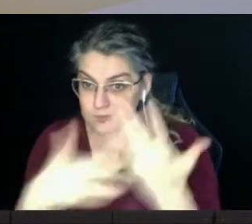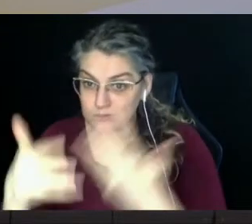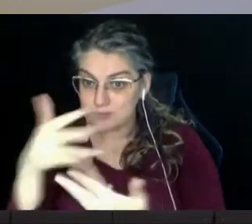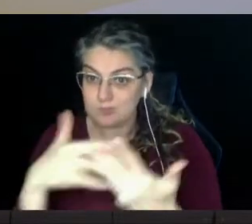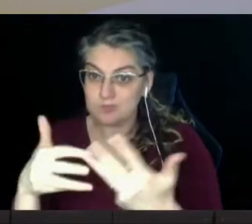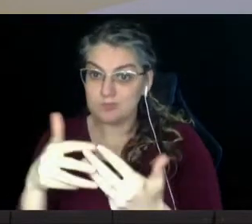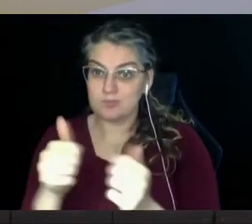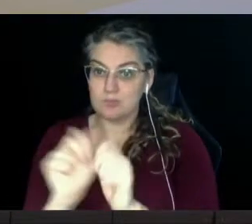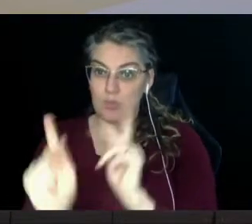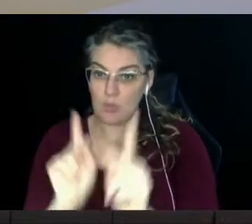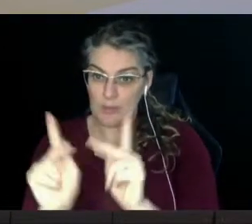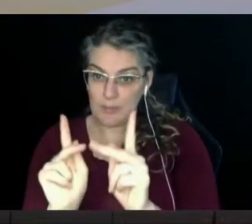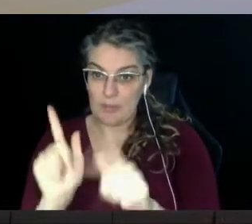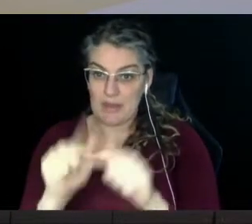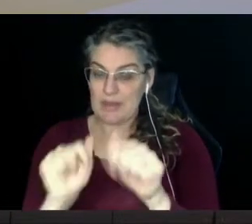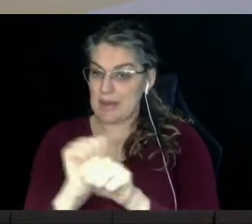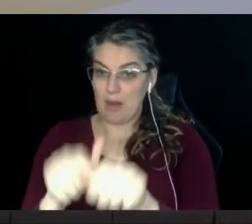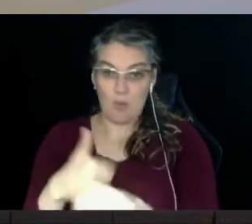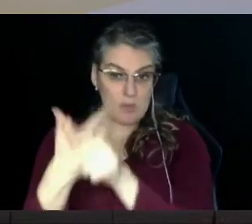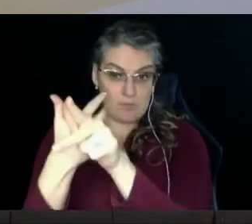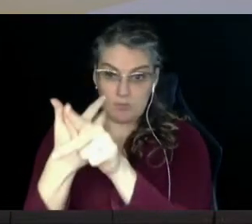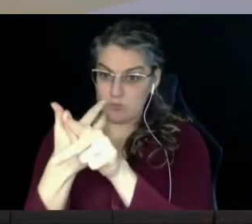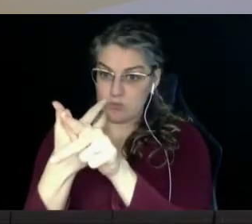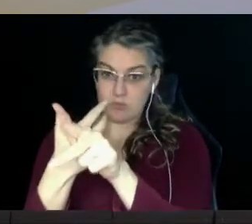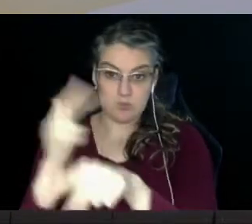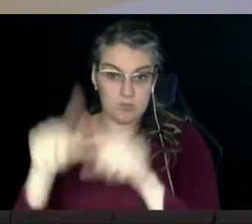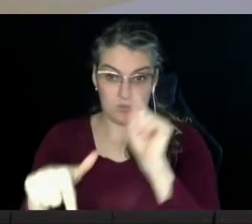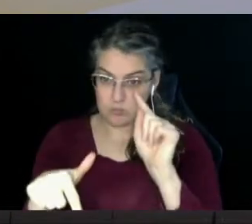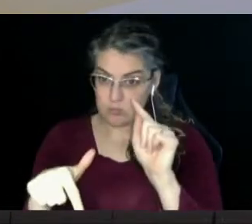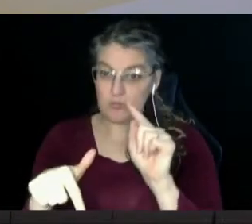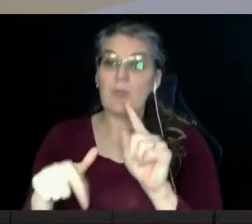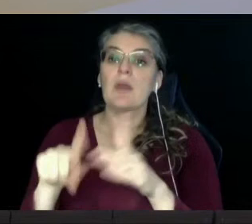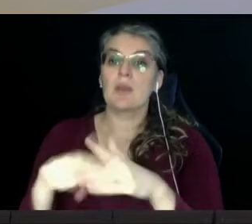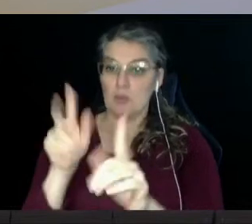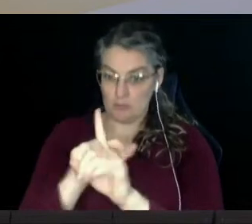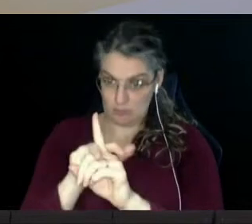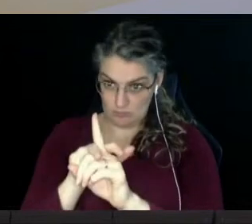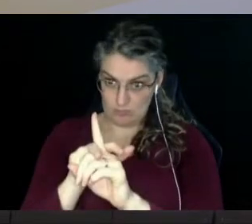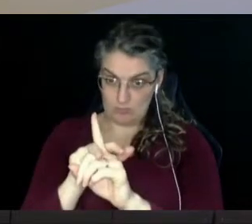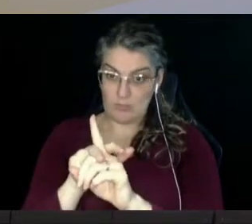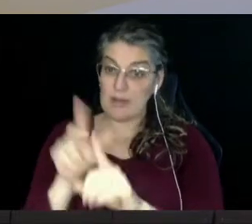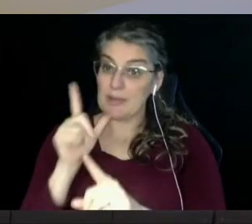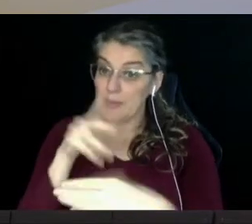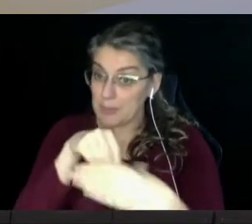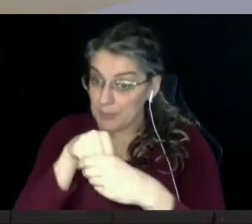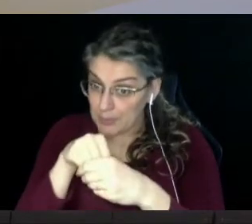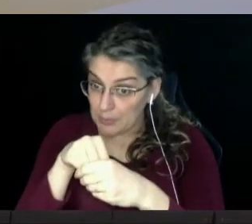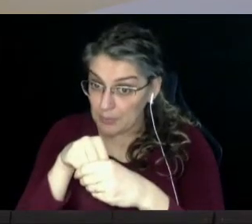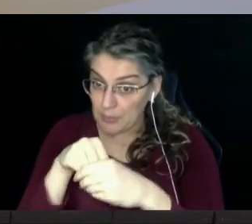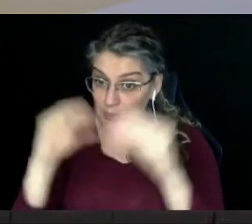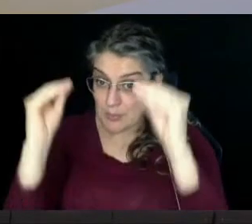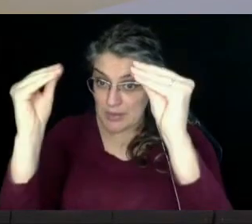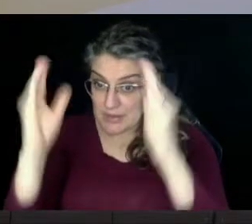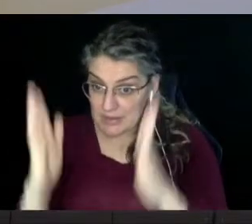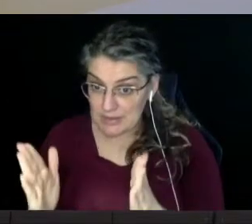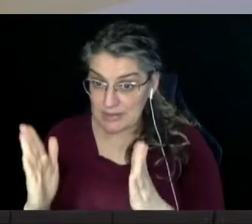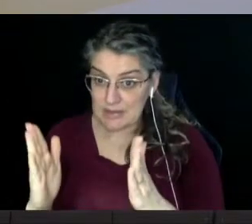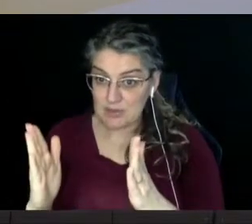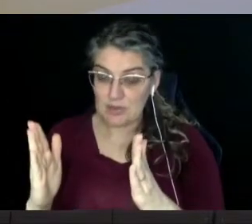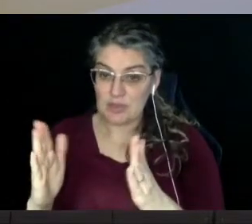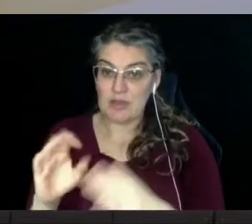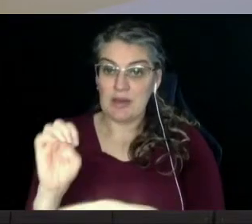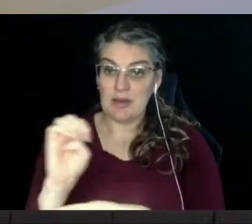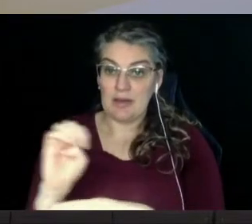cannot work virtually will be able to start booking their appointments. And that includes teachers, early childhood educators,